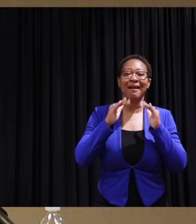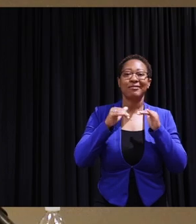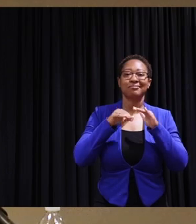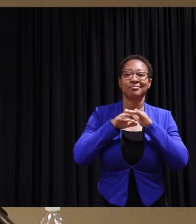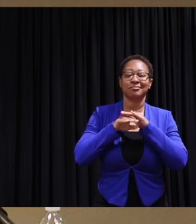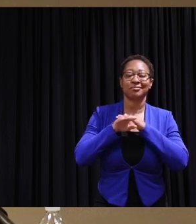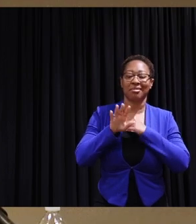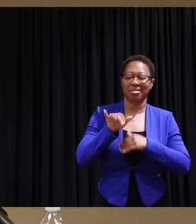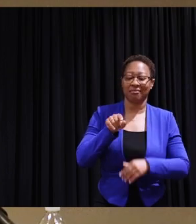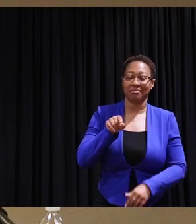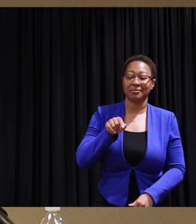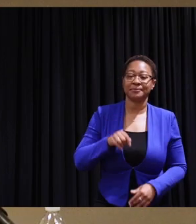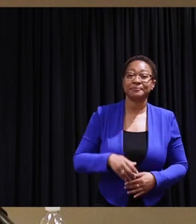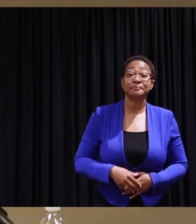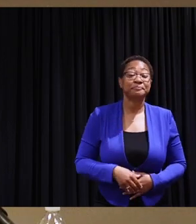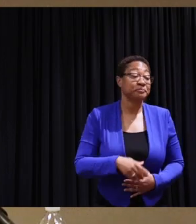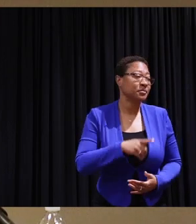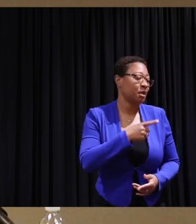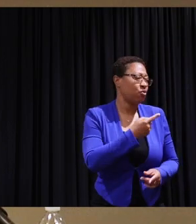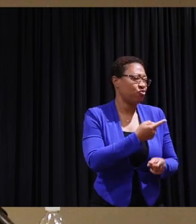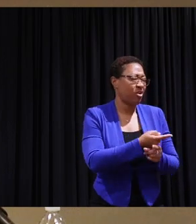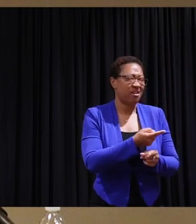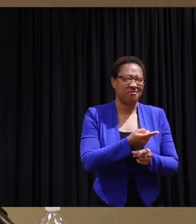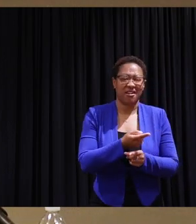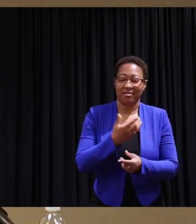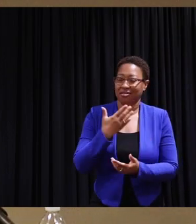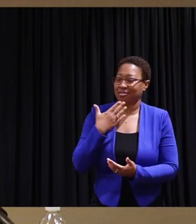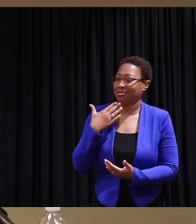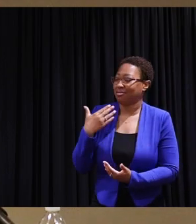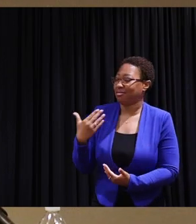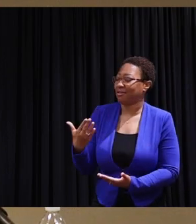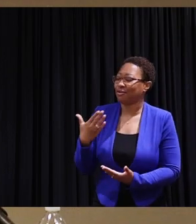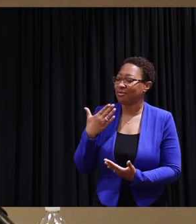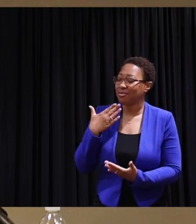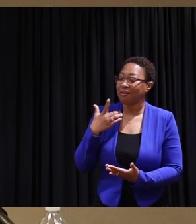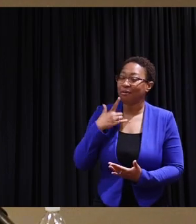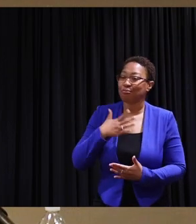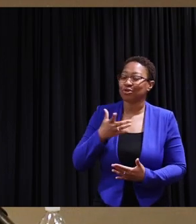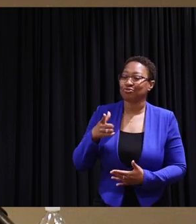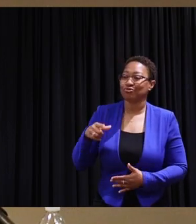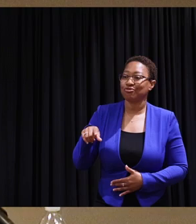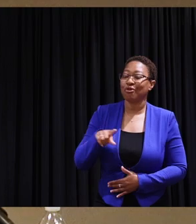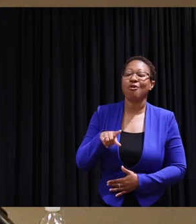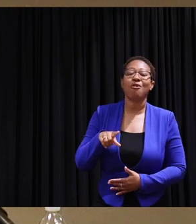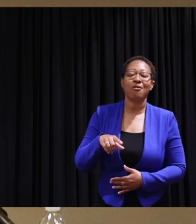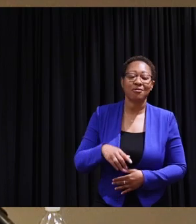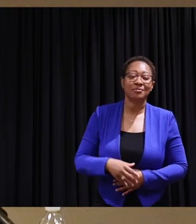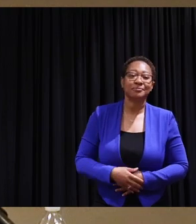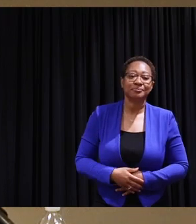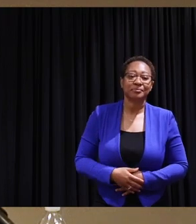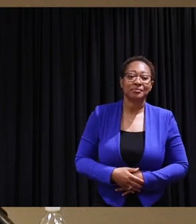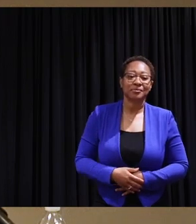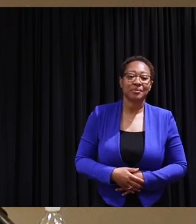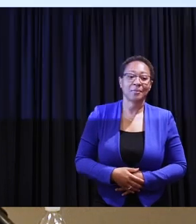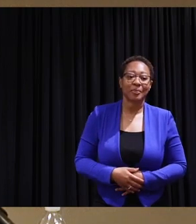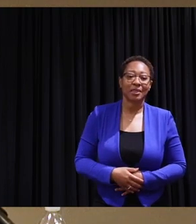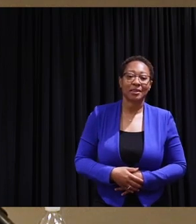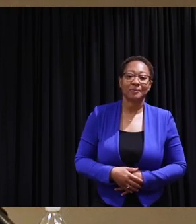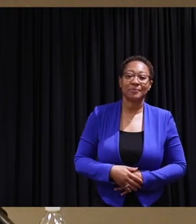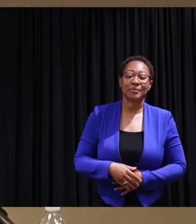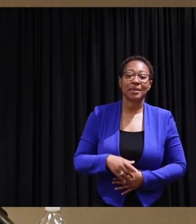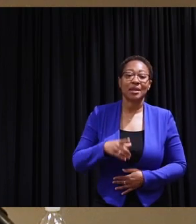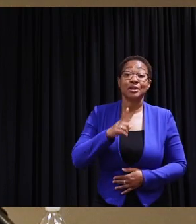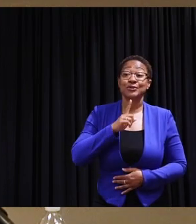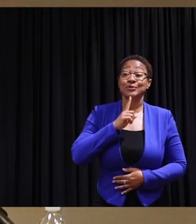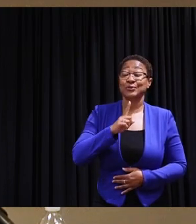crazy. Thank you. Thank you. I appreciate you all having me here with this esteemed panel.